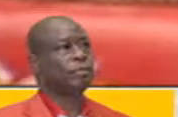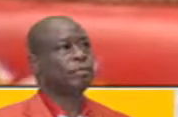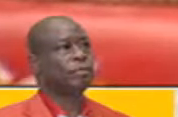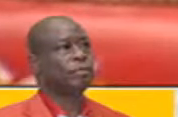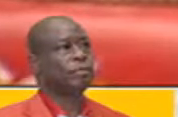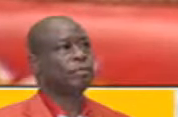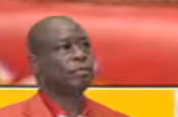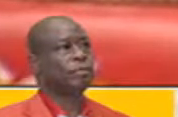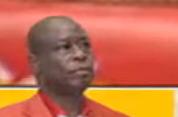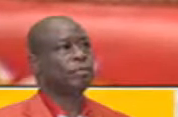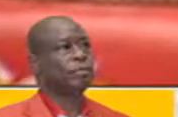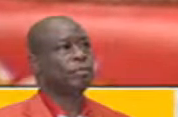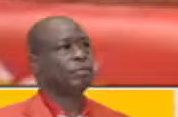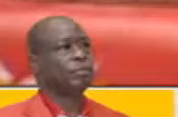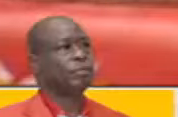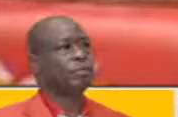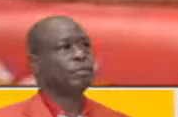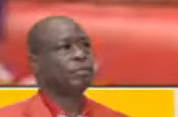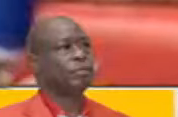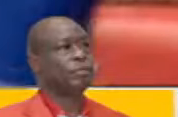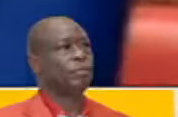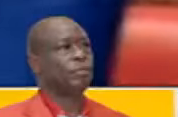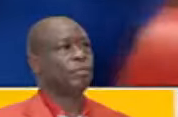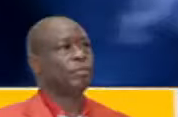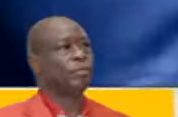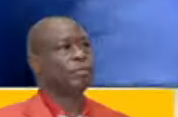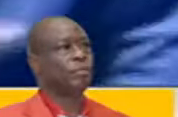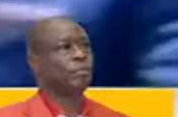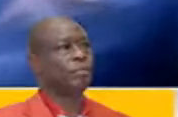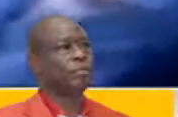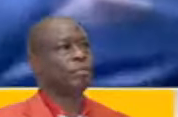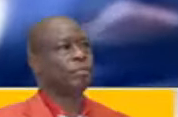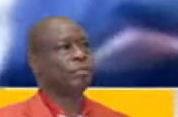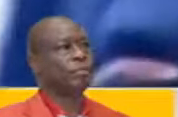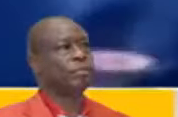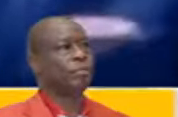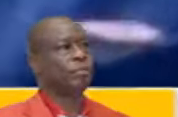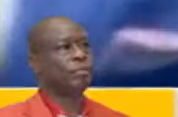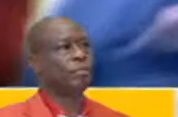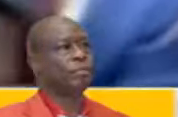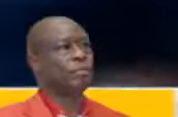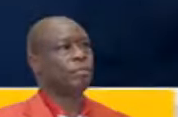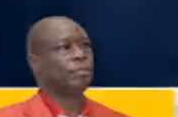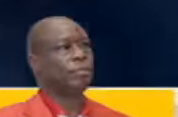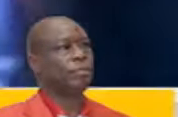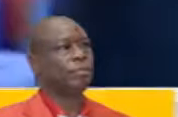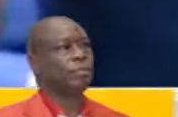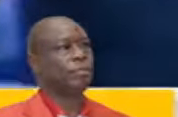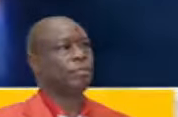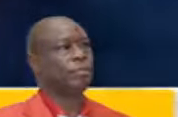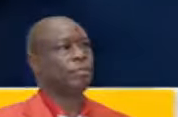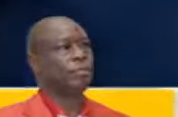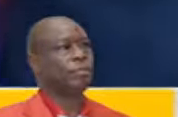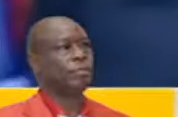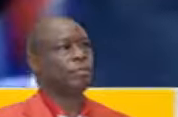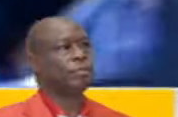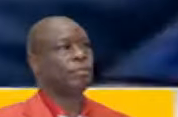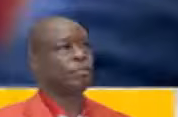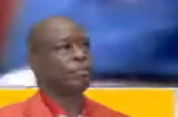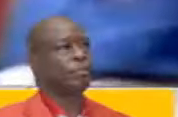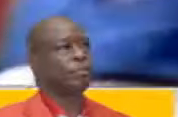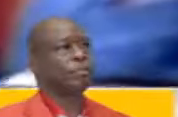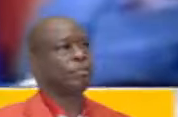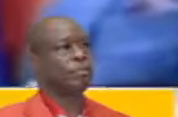have sent my people, please give them that bid bond. And he said he did it because the people were